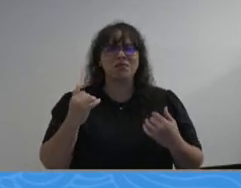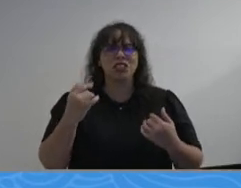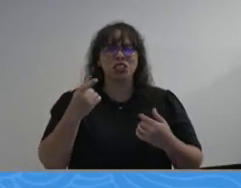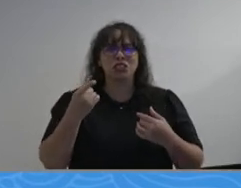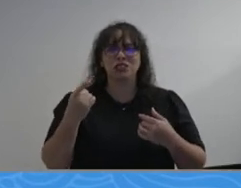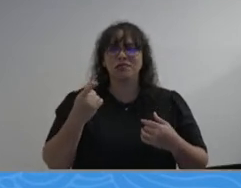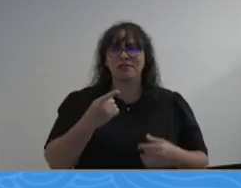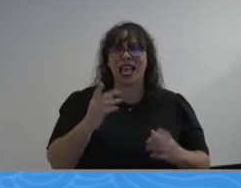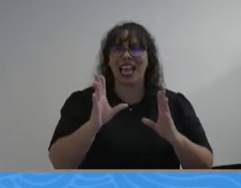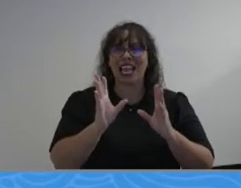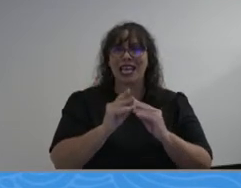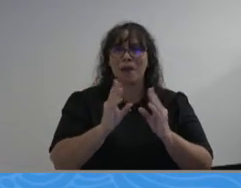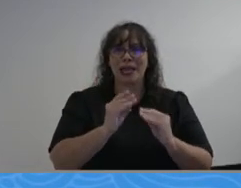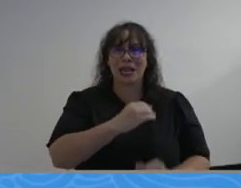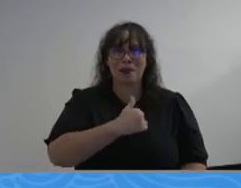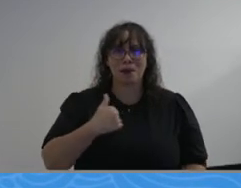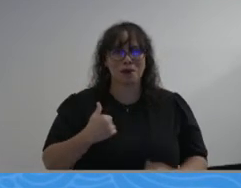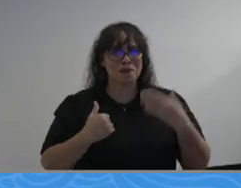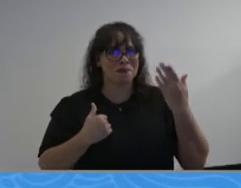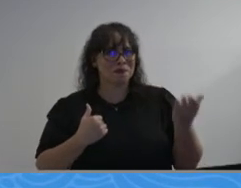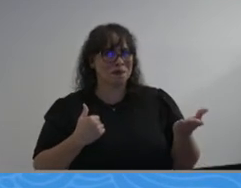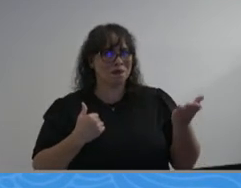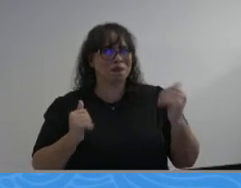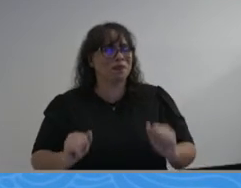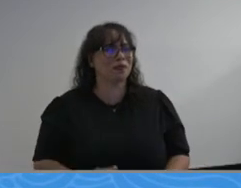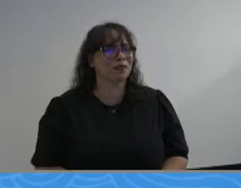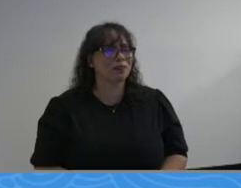agenda. Take it away, Mariela.